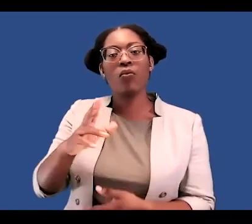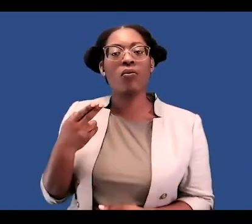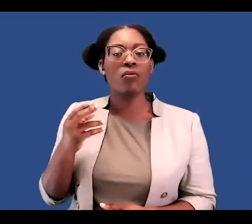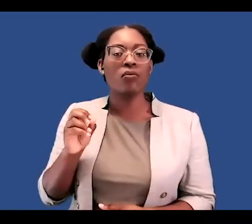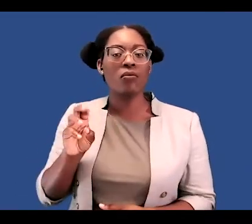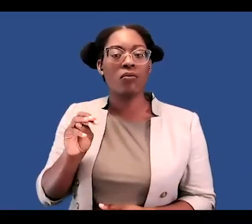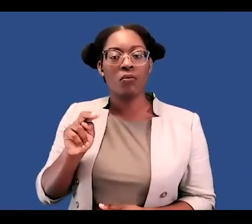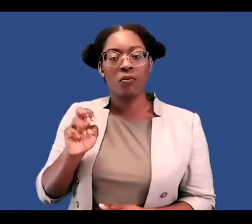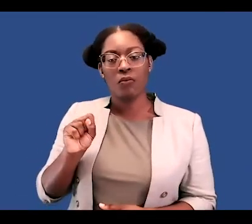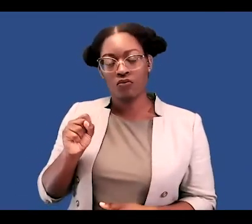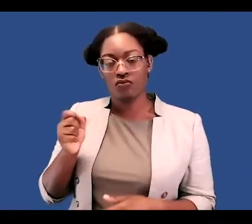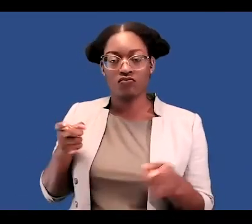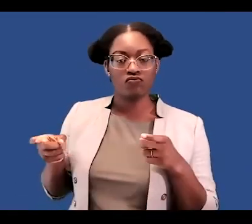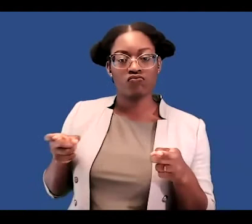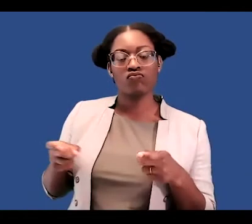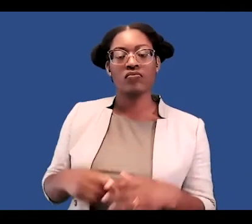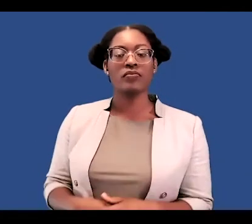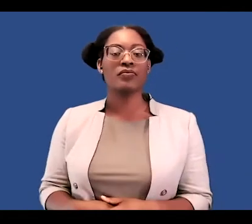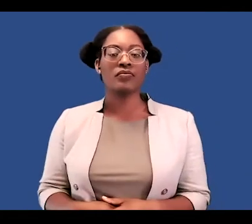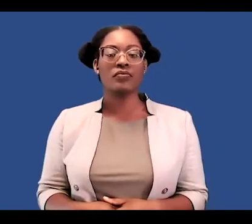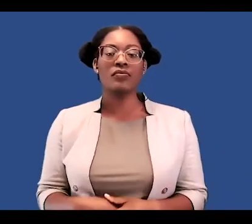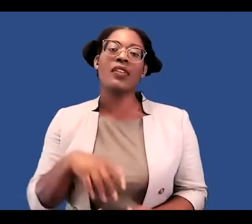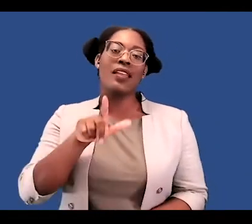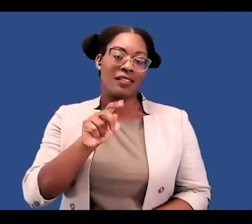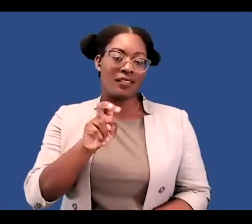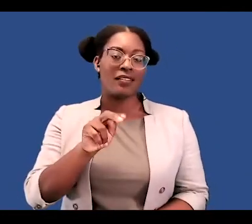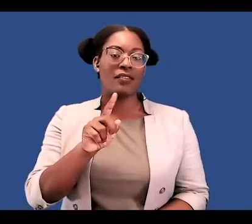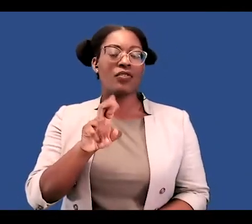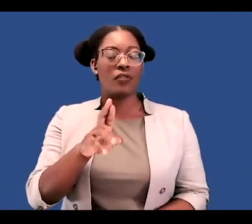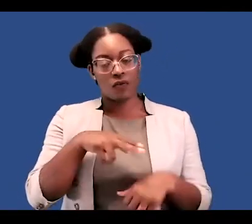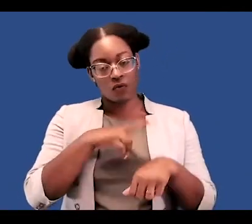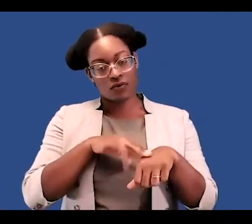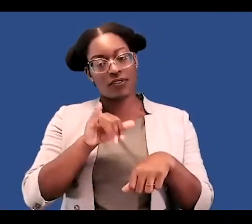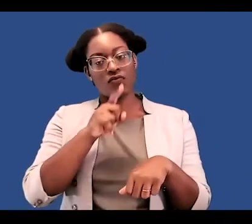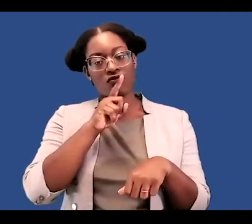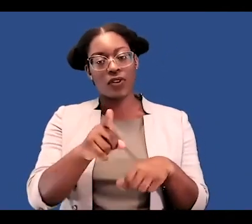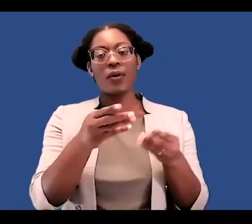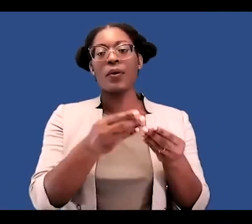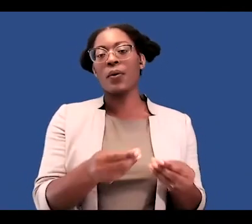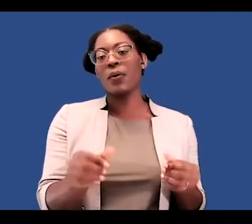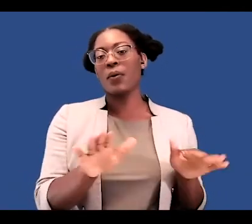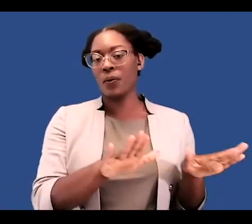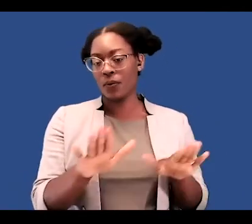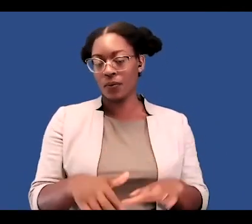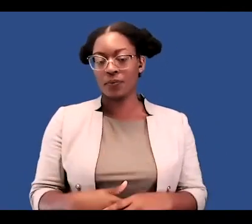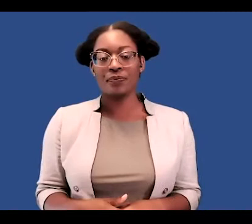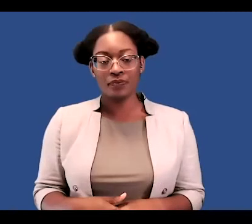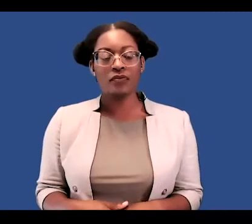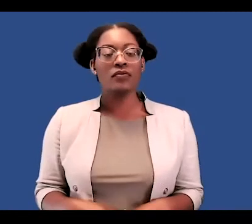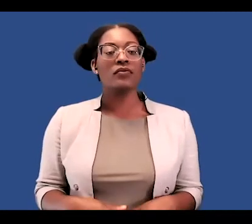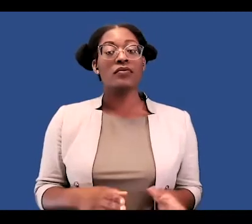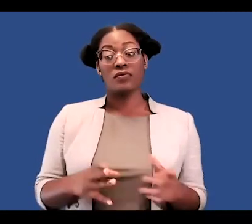Let's see, lavender, of course, is soothing. This blend here is actually the blend that I made for you all. So there's some